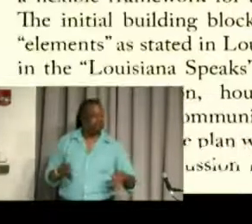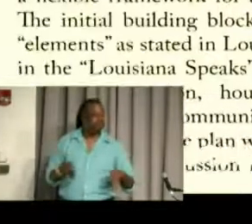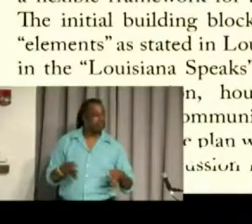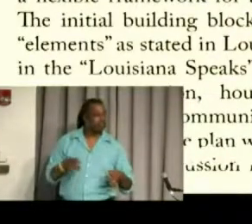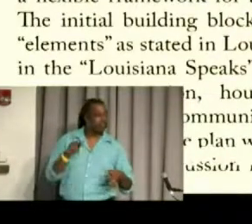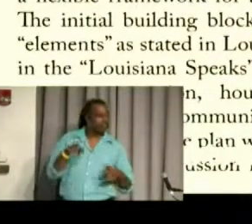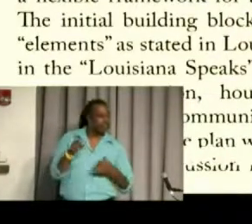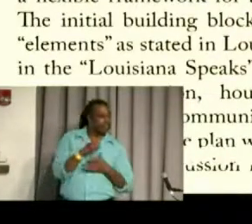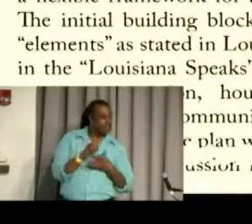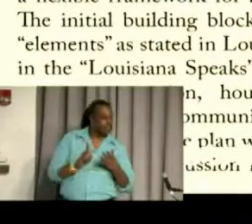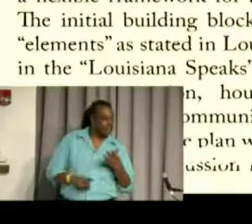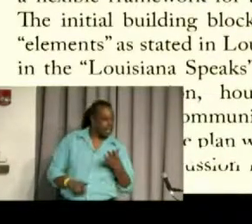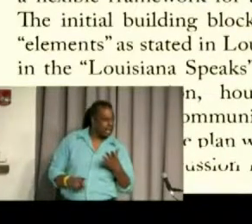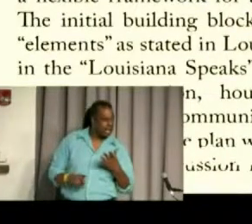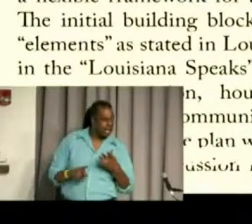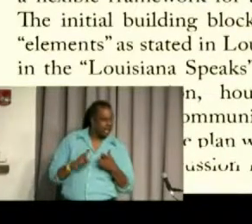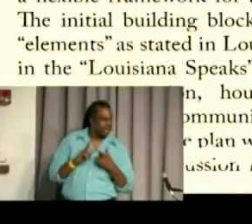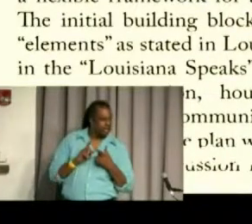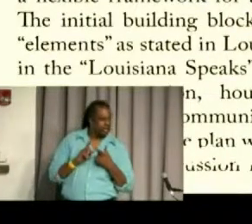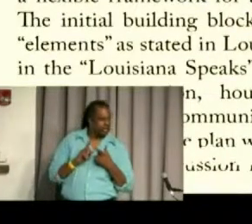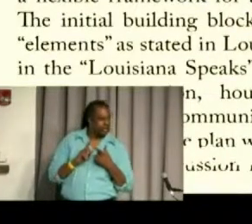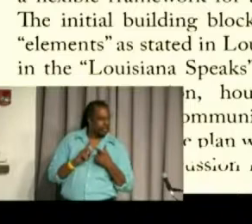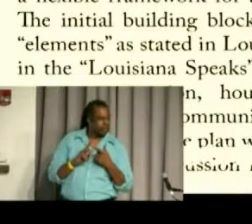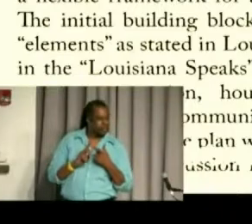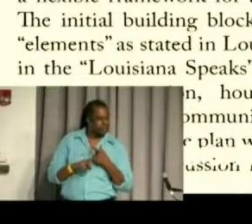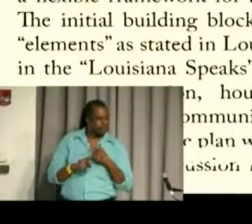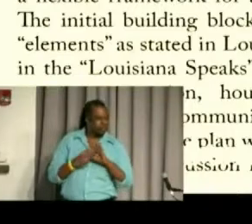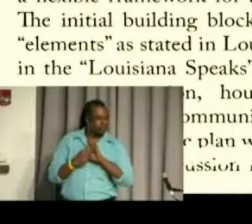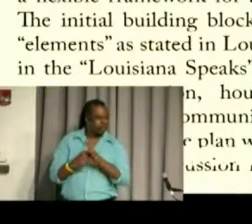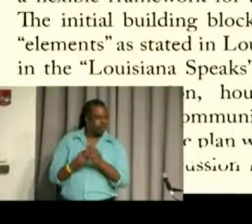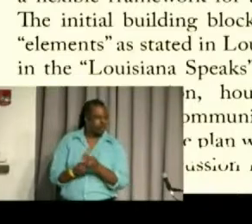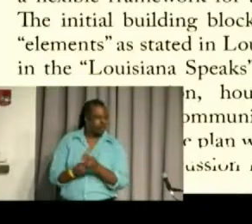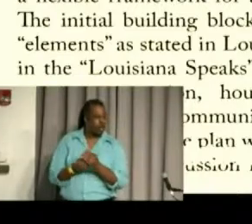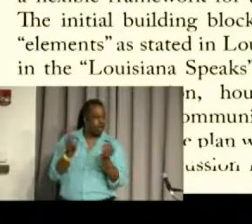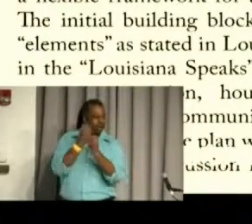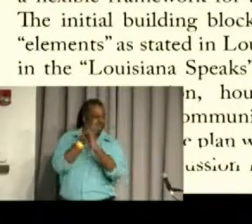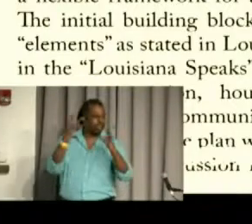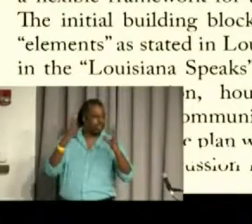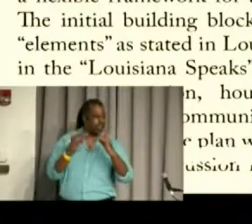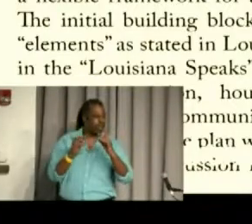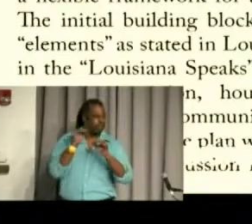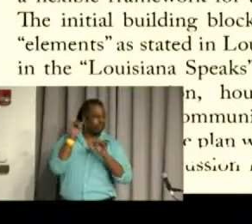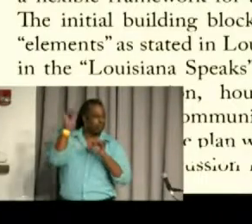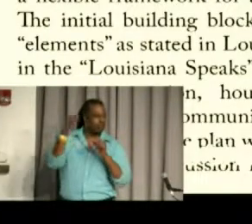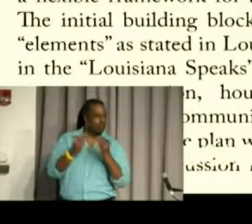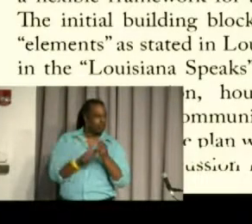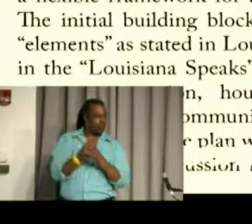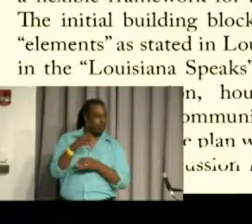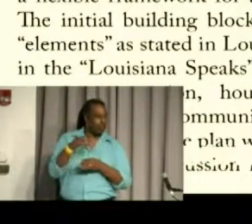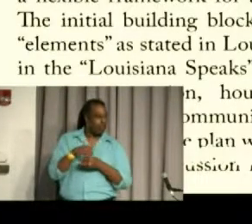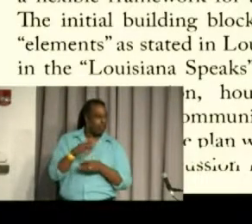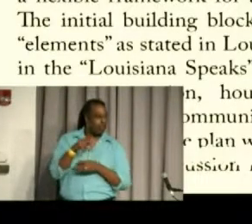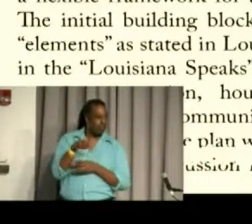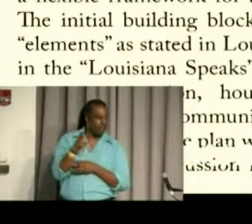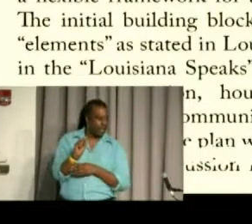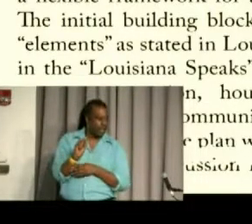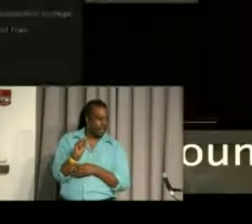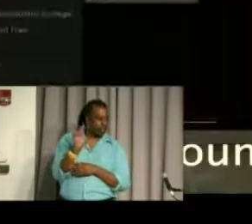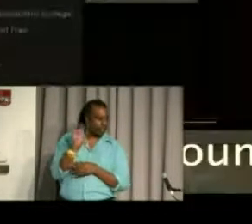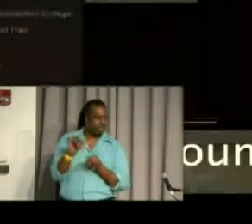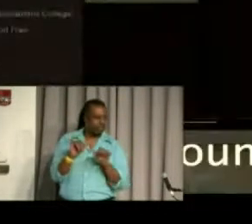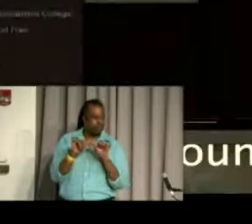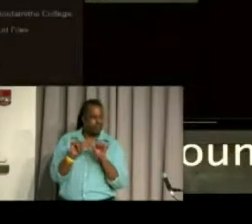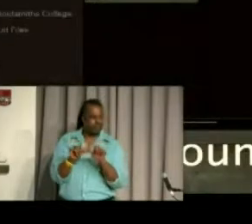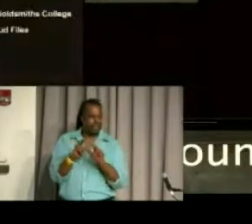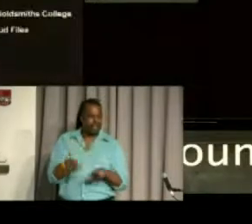is designed to articulate a vision of future growth within the parish that will sustain the values of its